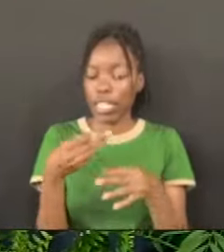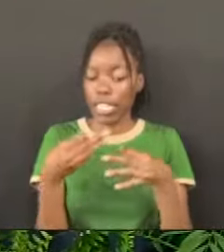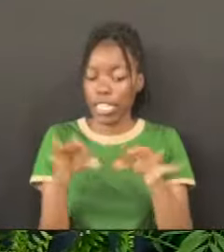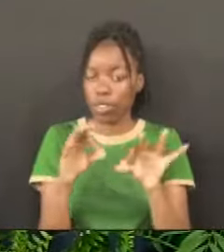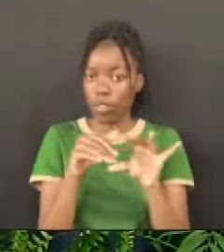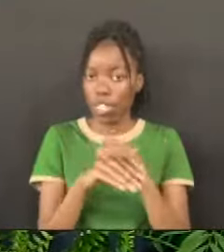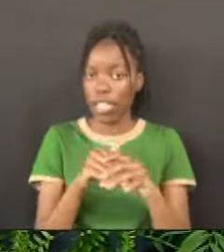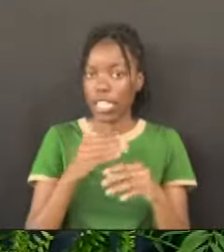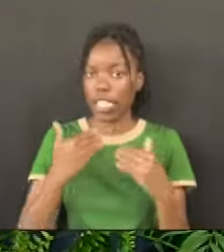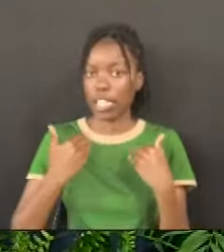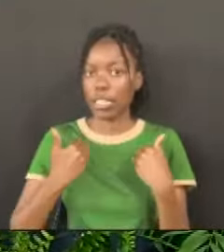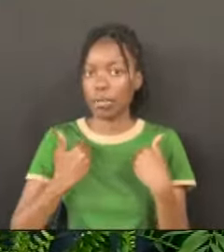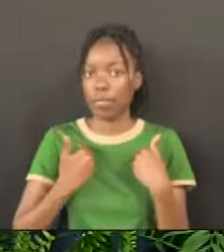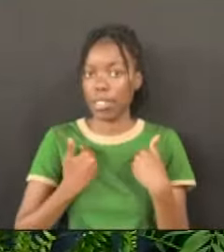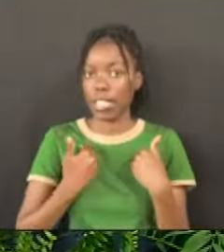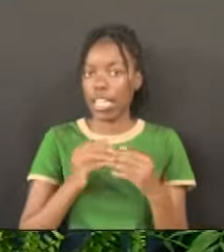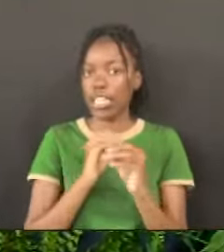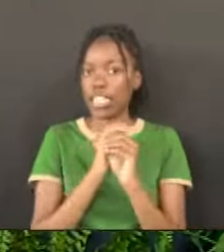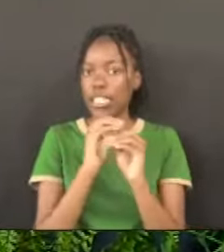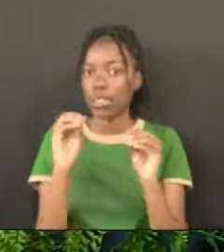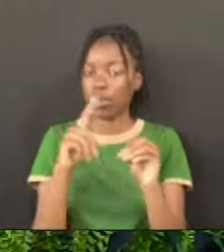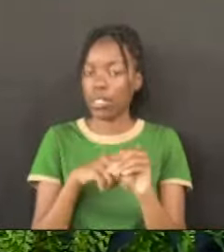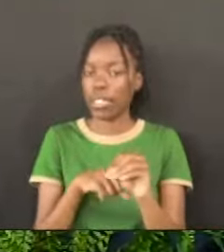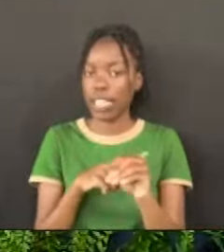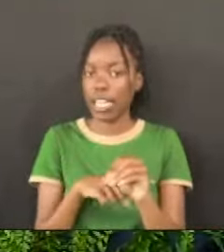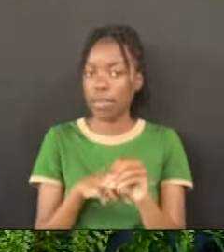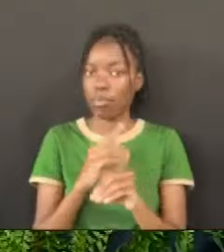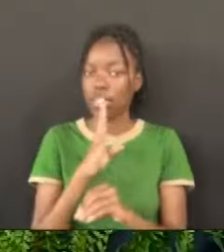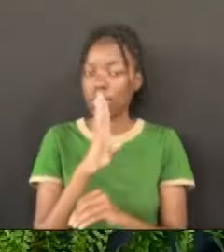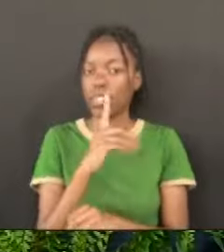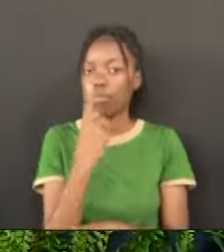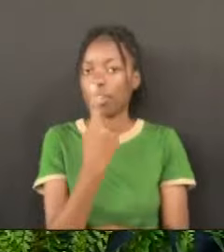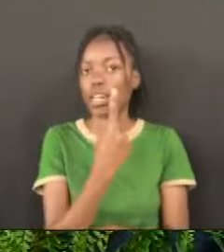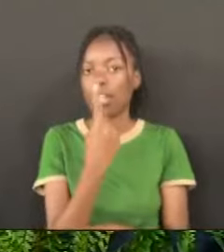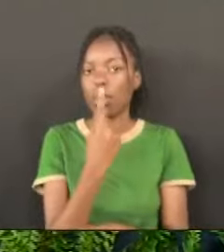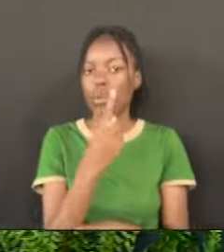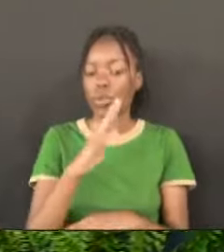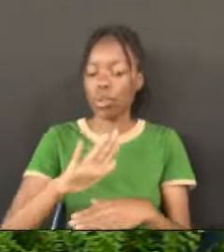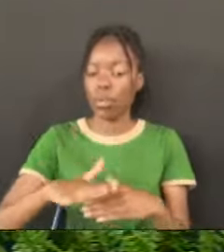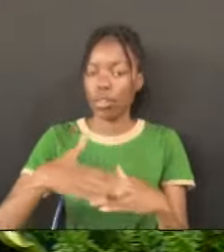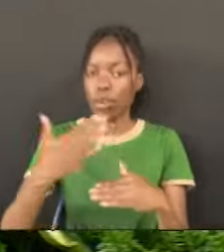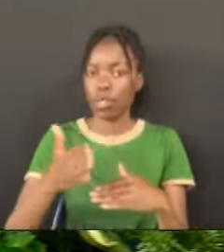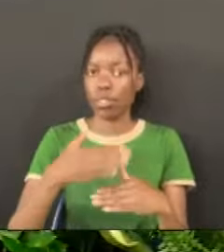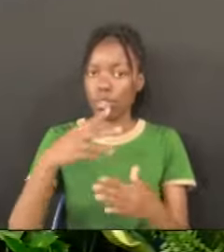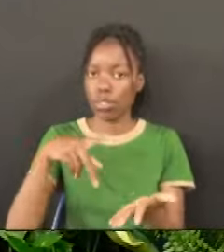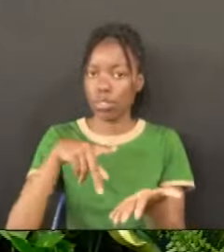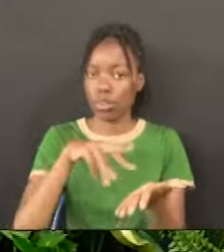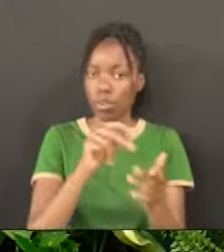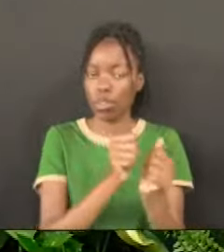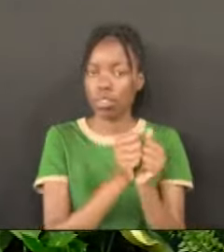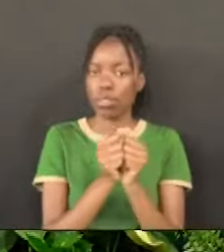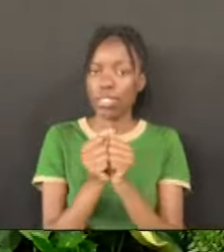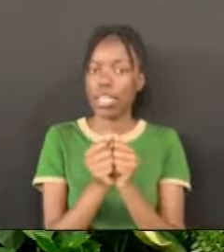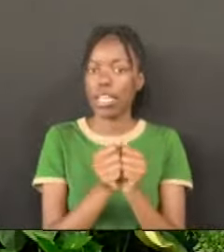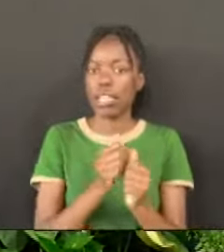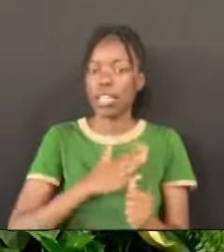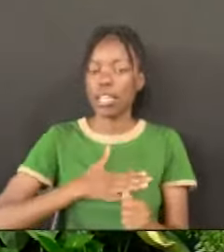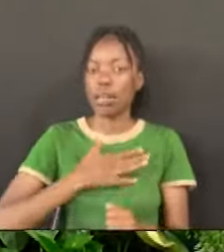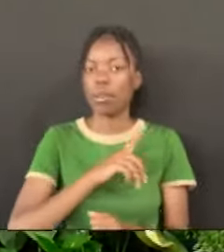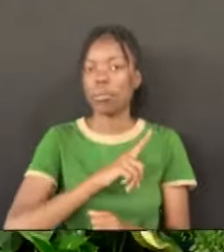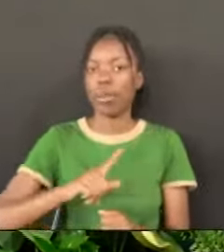no time that you will be alone. We will always walk together, my Lord and